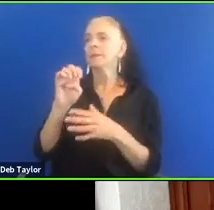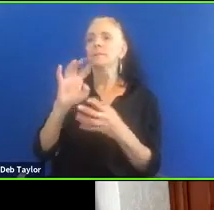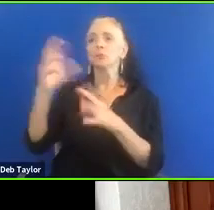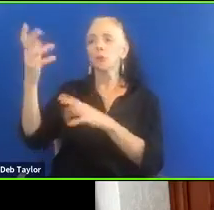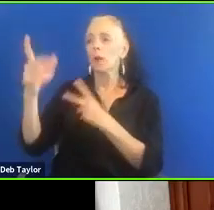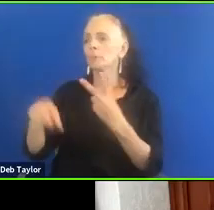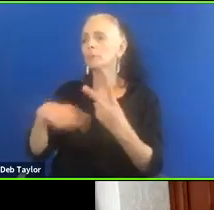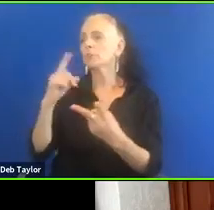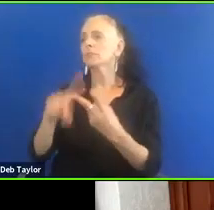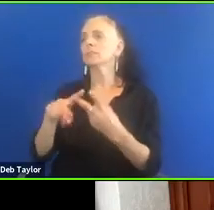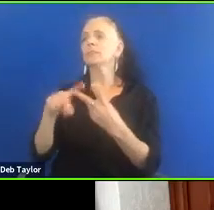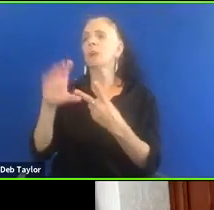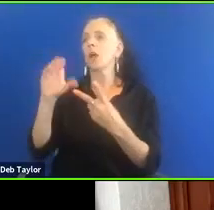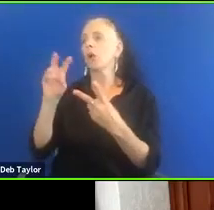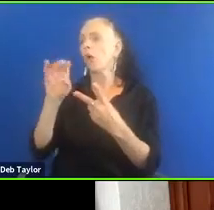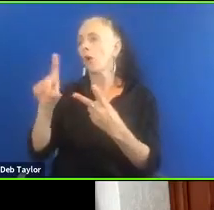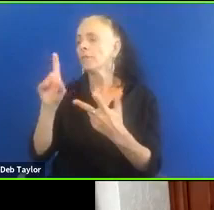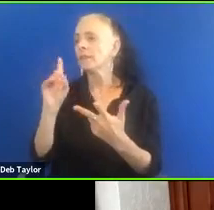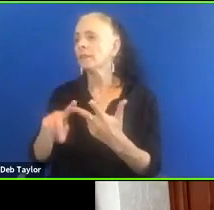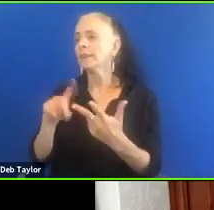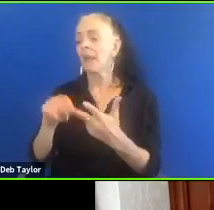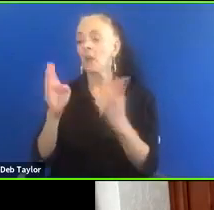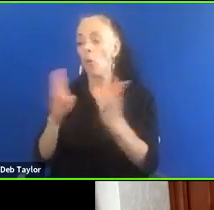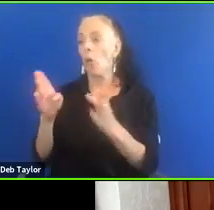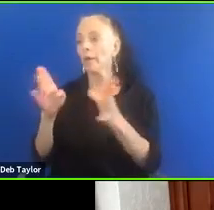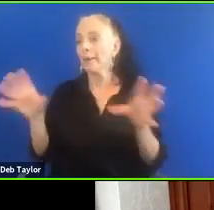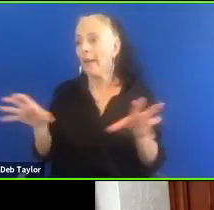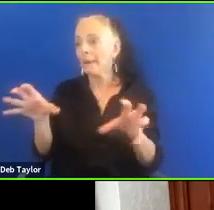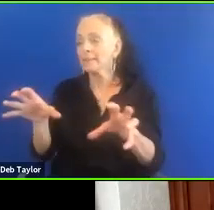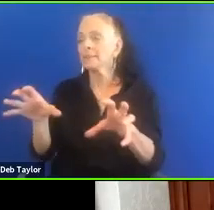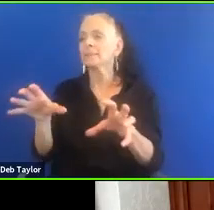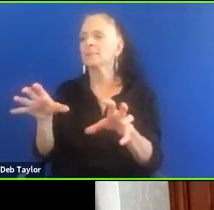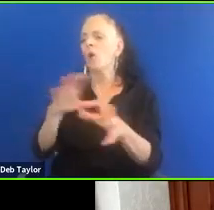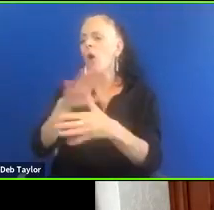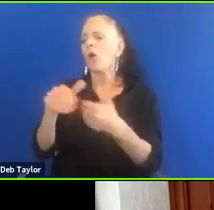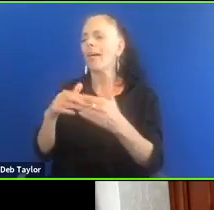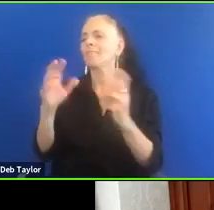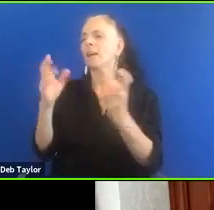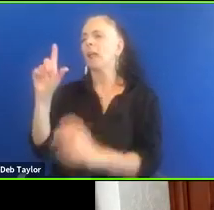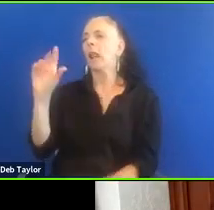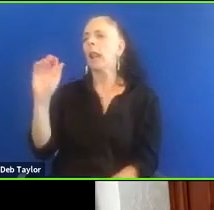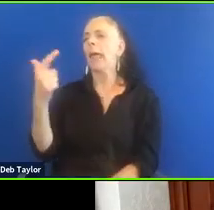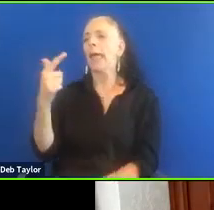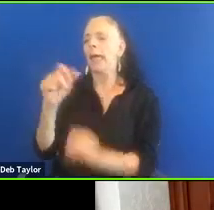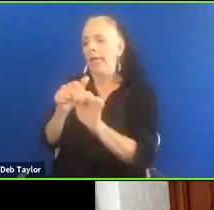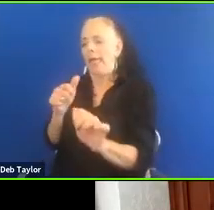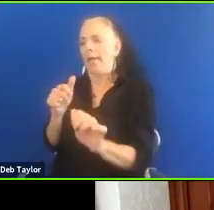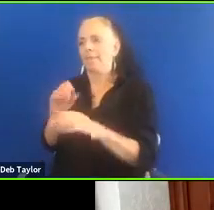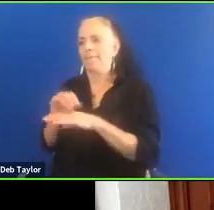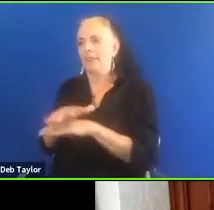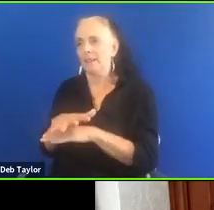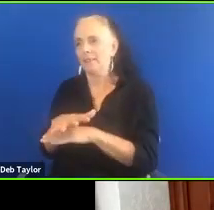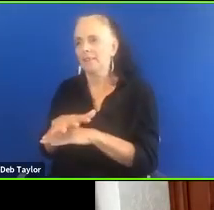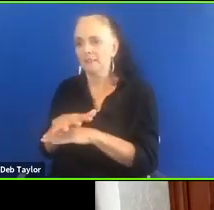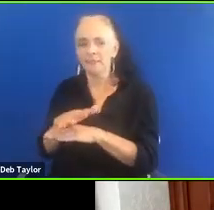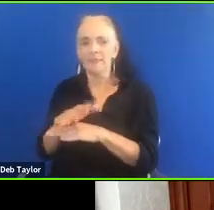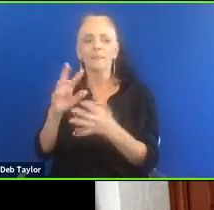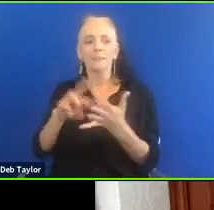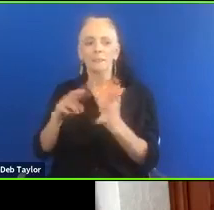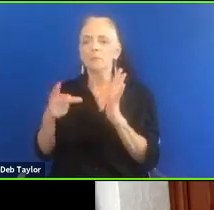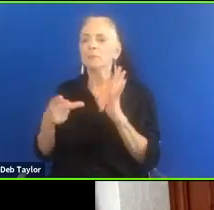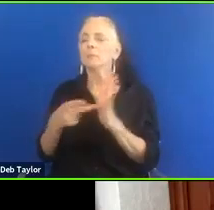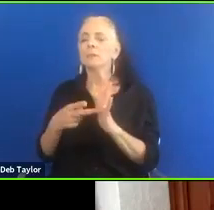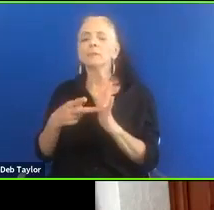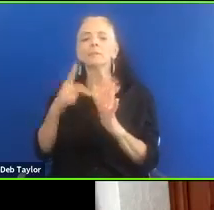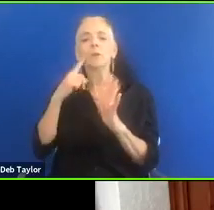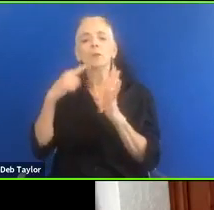in organizing. So what I think, personally, I think what's inspiring right now is the way, for example,